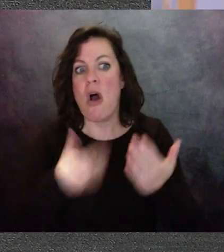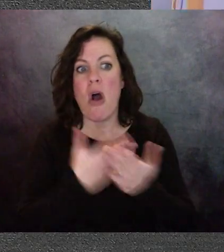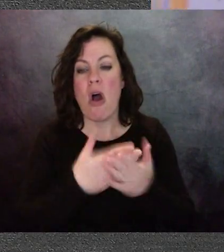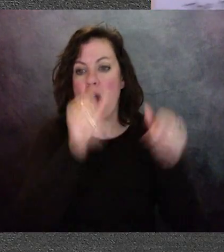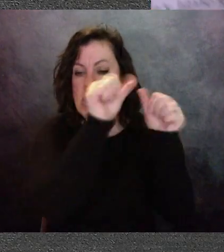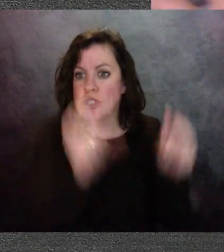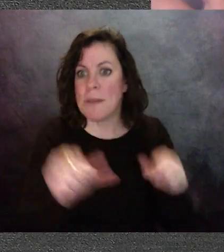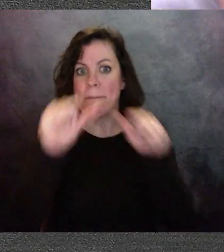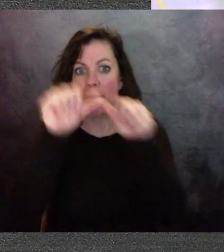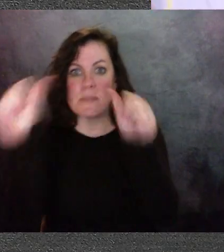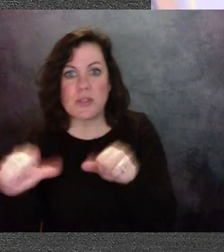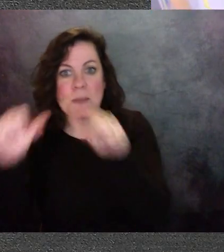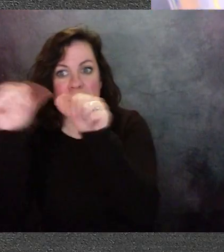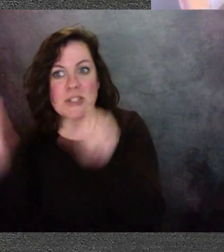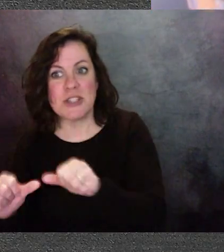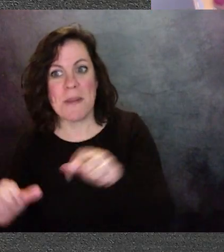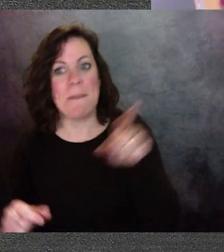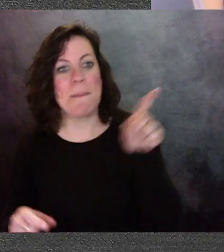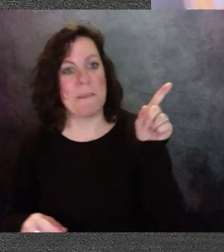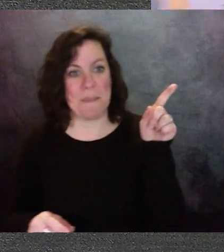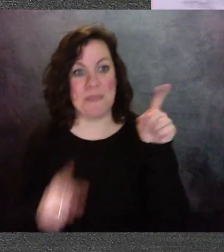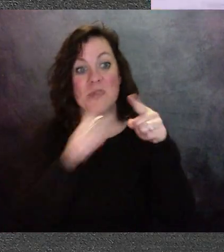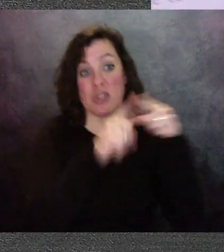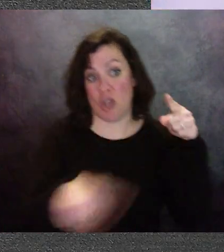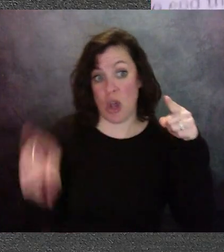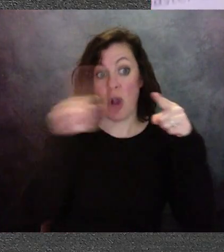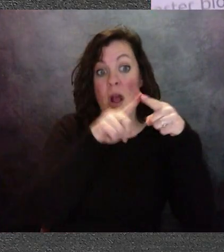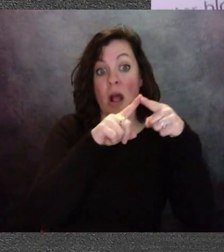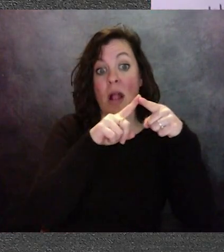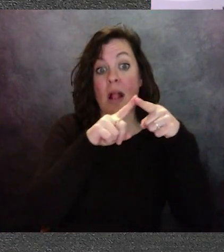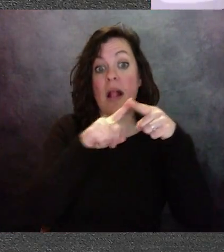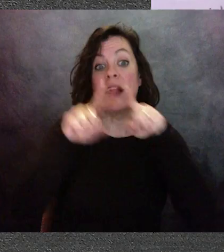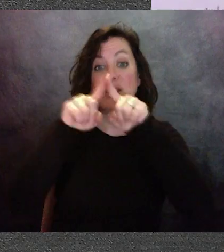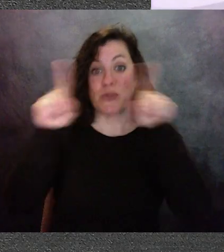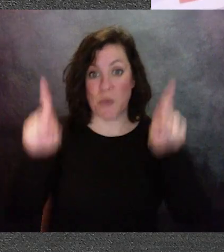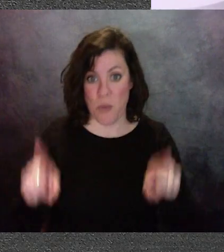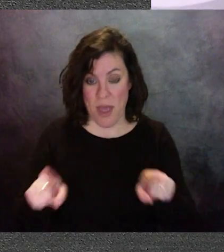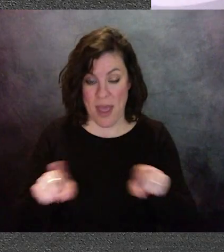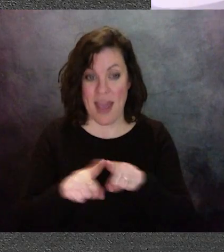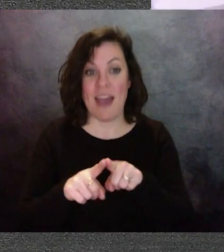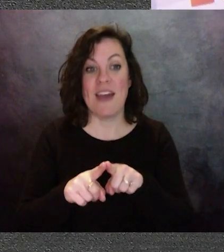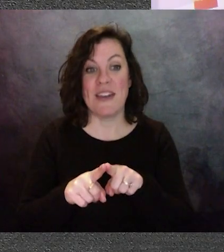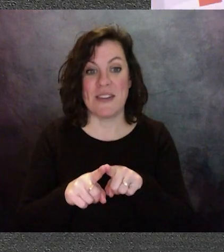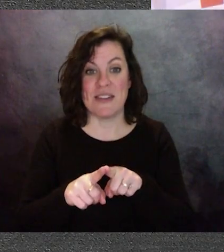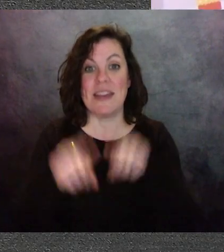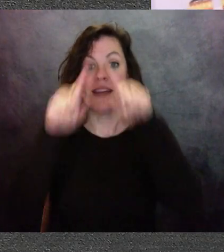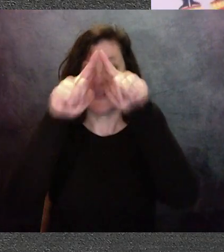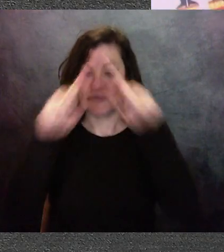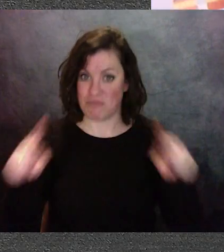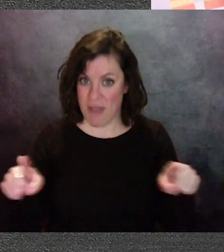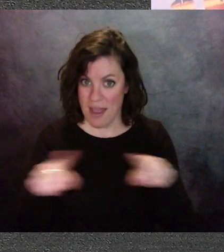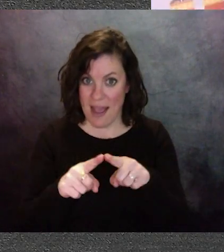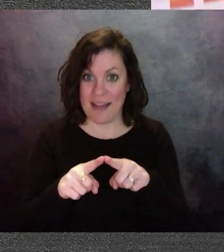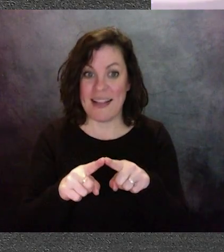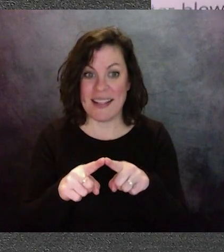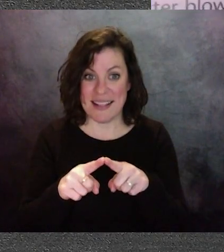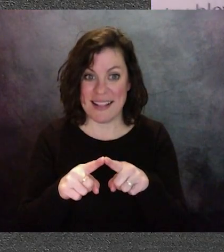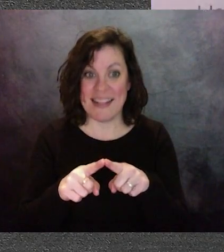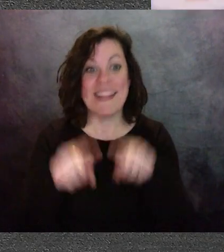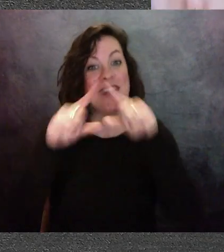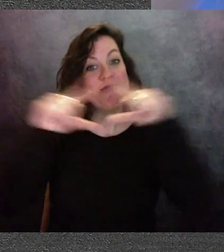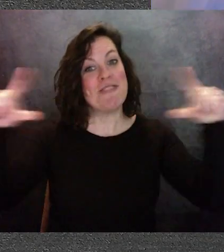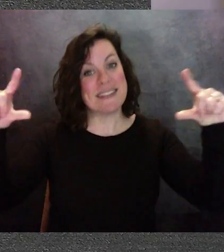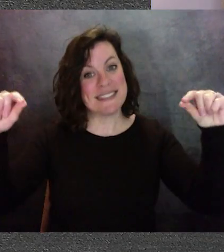time. So we have a circle, and a square, and a triangle, and a